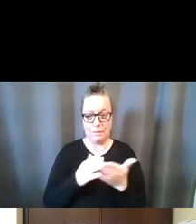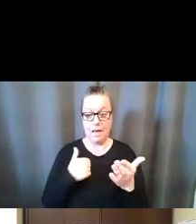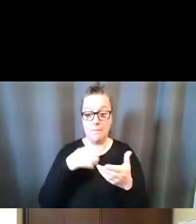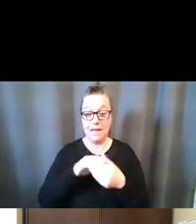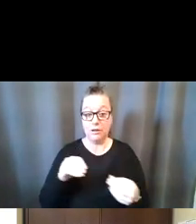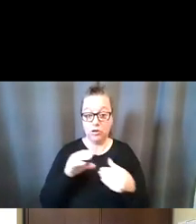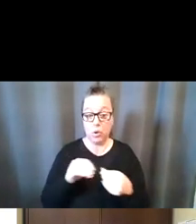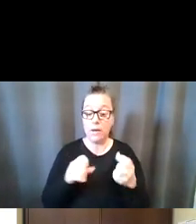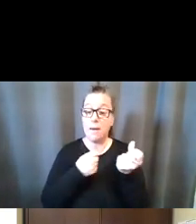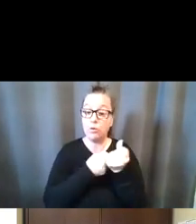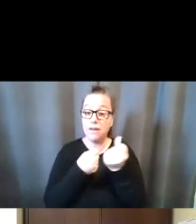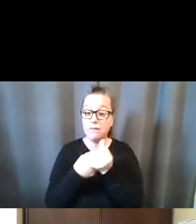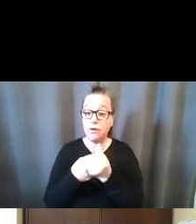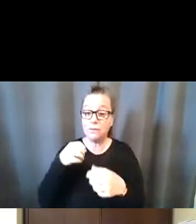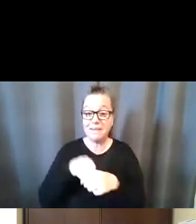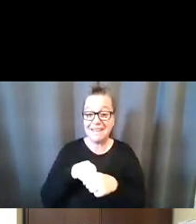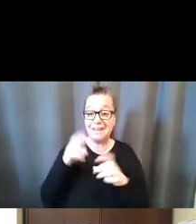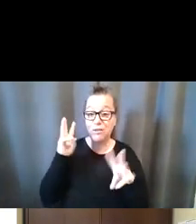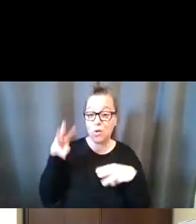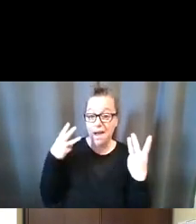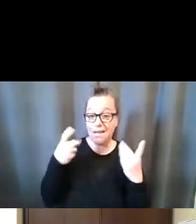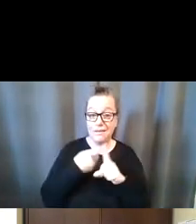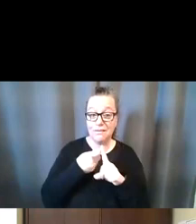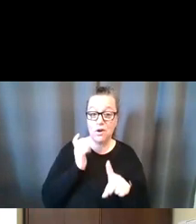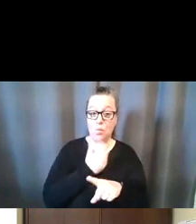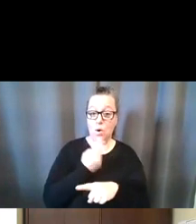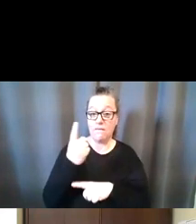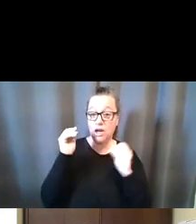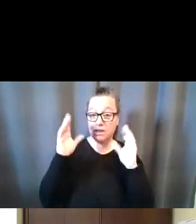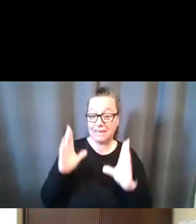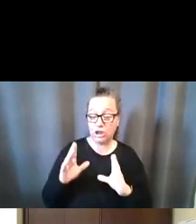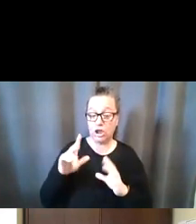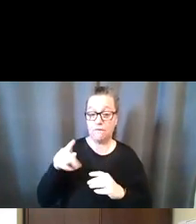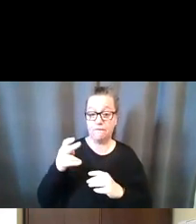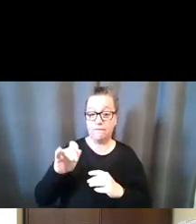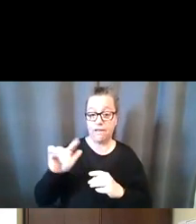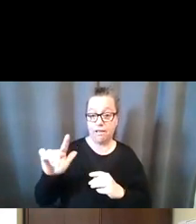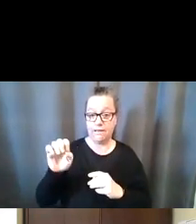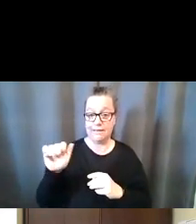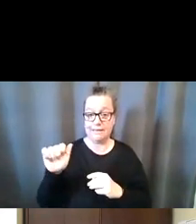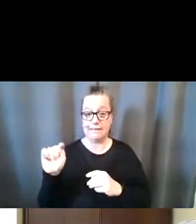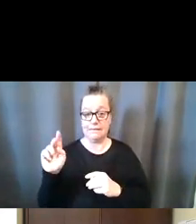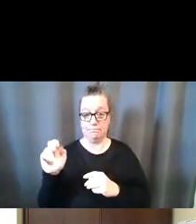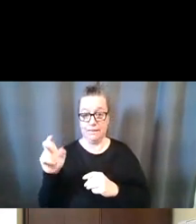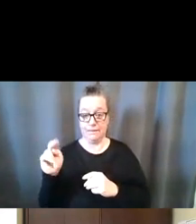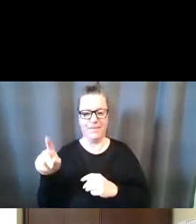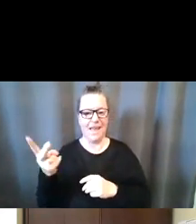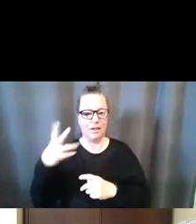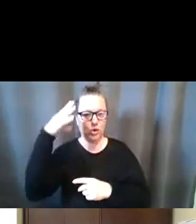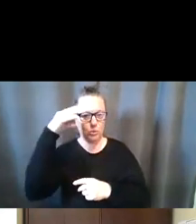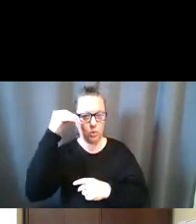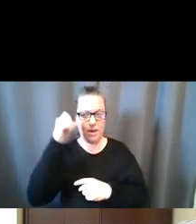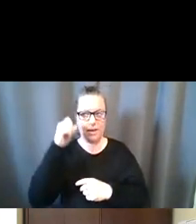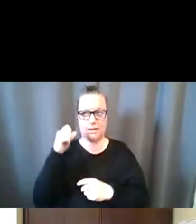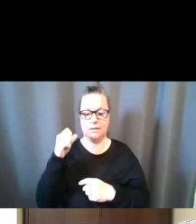about reinforcement in the wild comes from one of our instructors, Phil Eastman. He had two boys. They were about